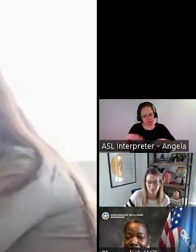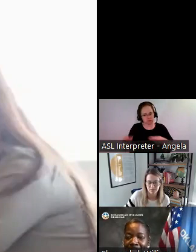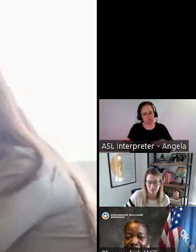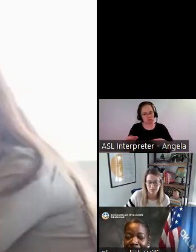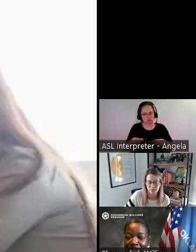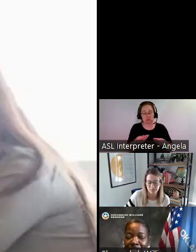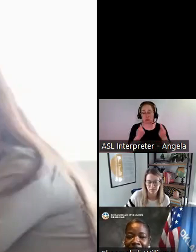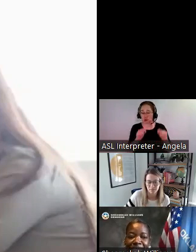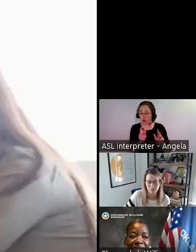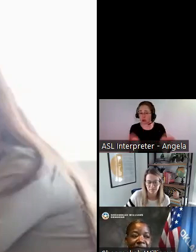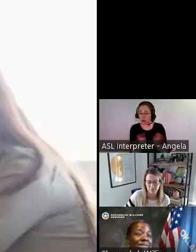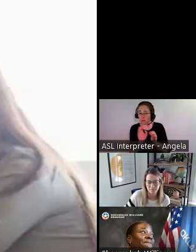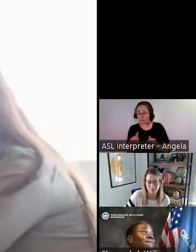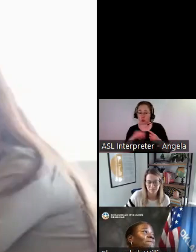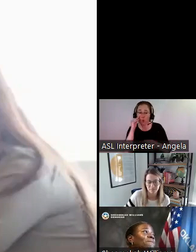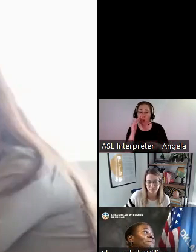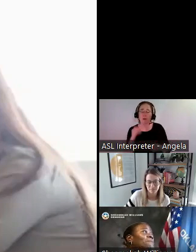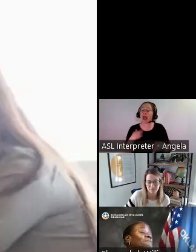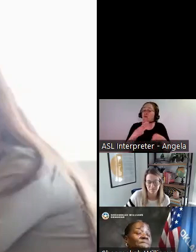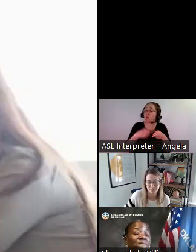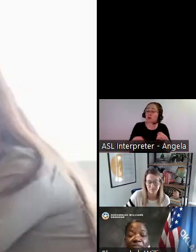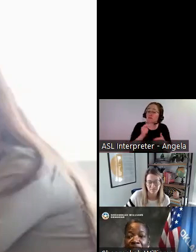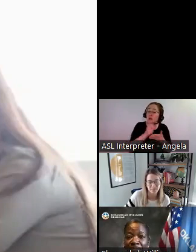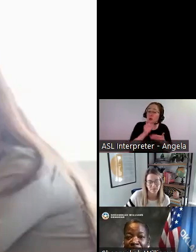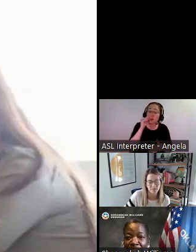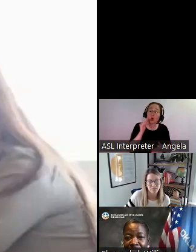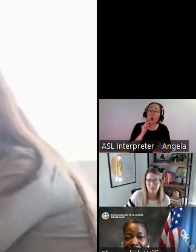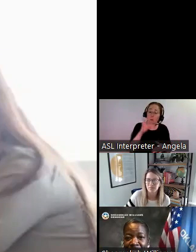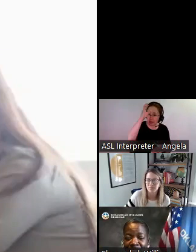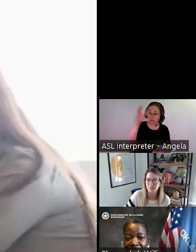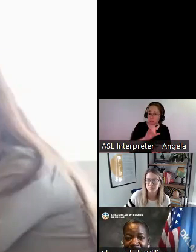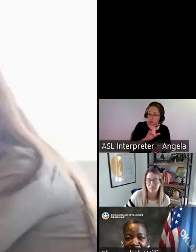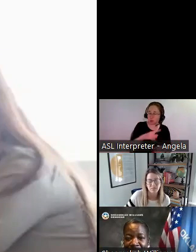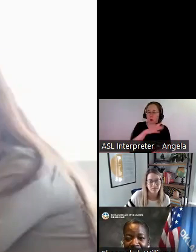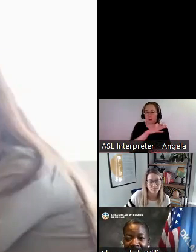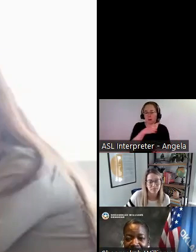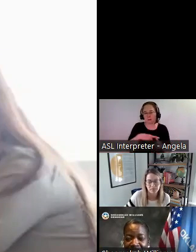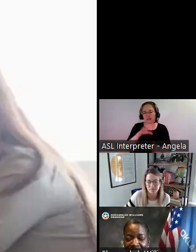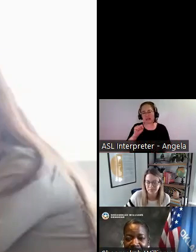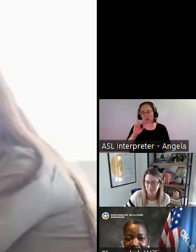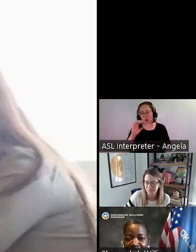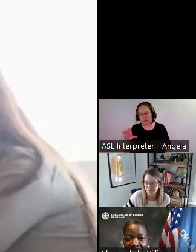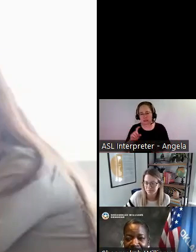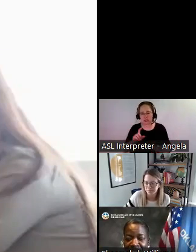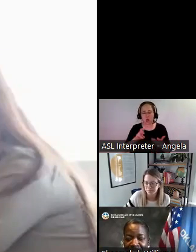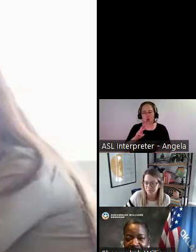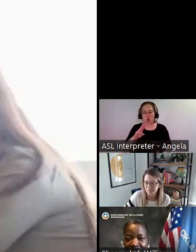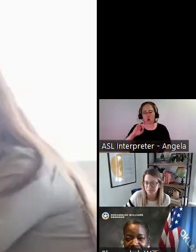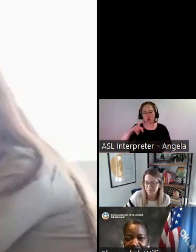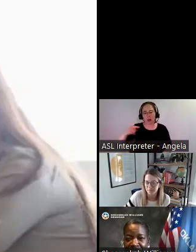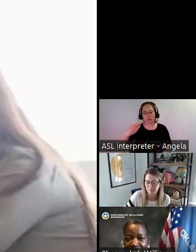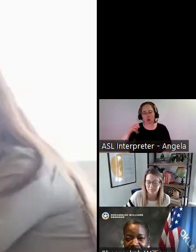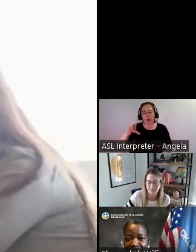back into the home. We also have the brief therapeutic home concept, as well as, of course, SOC, wraparound, all the other services that we're